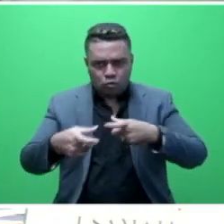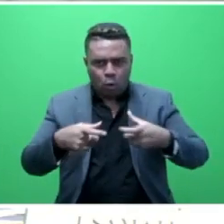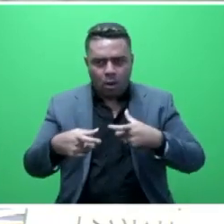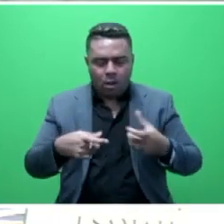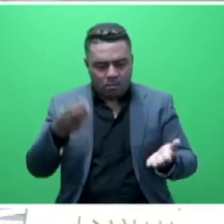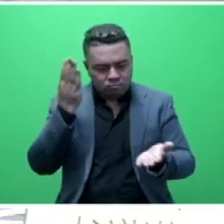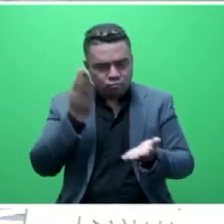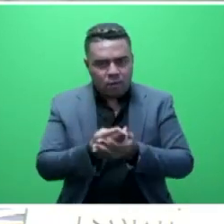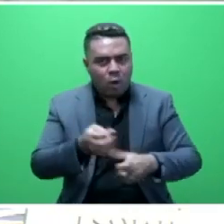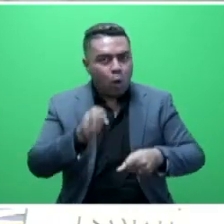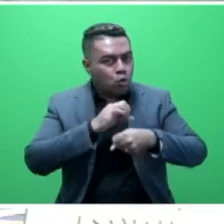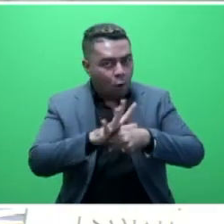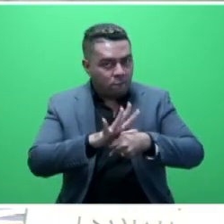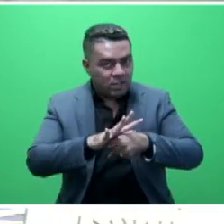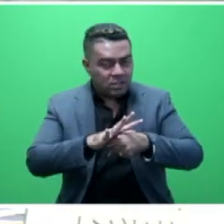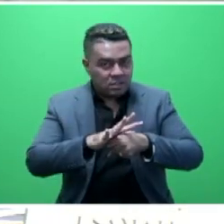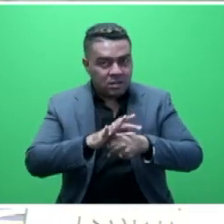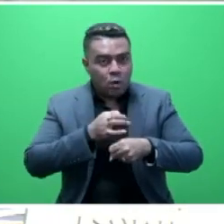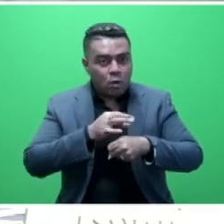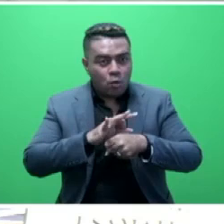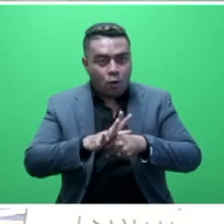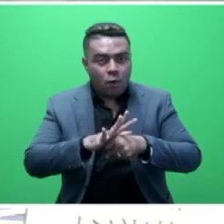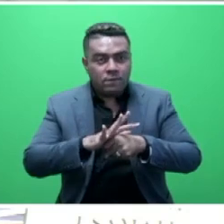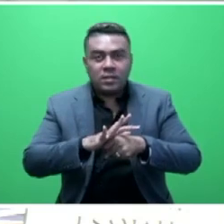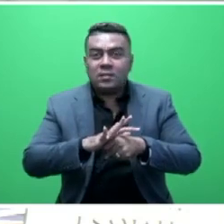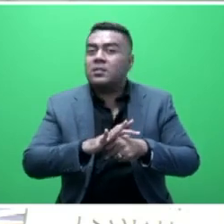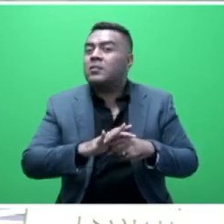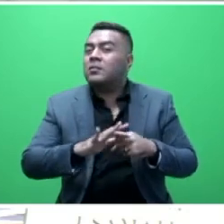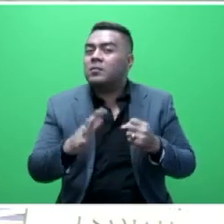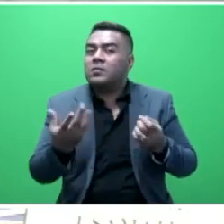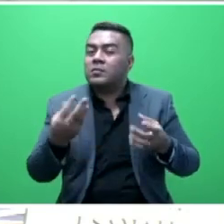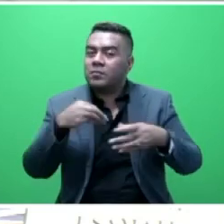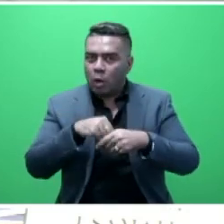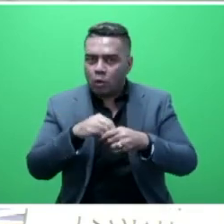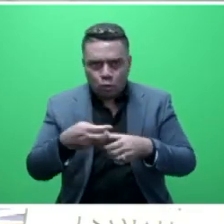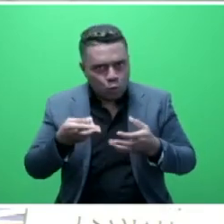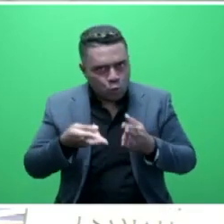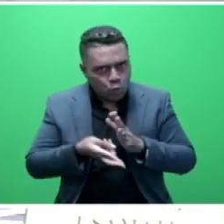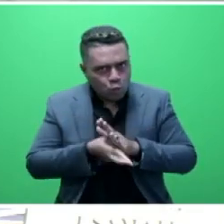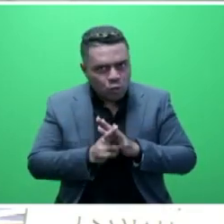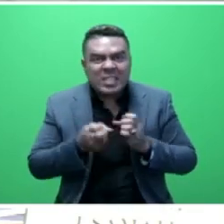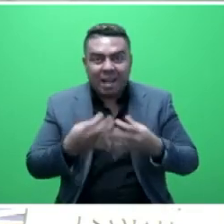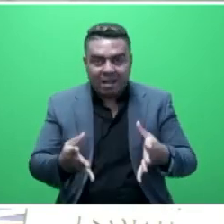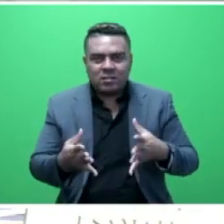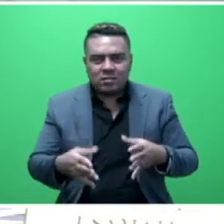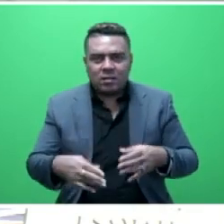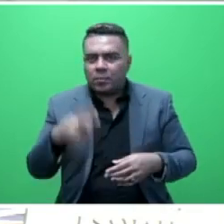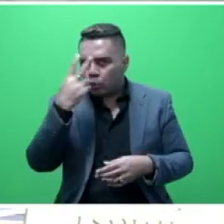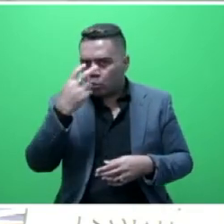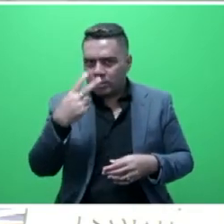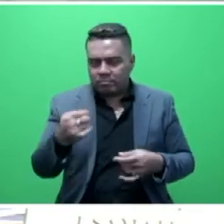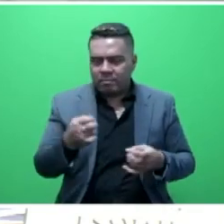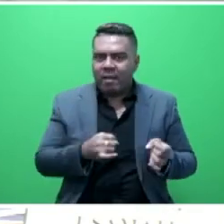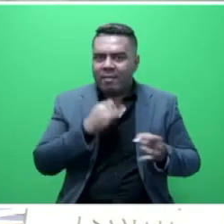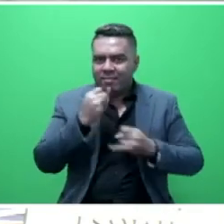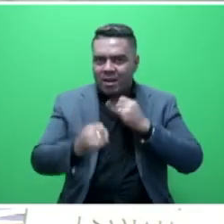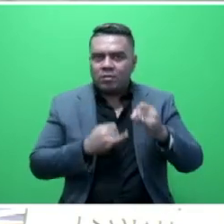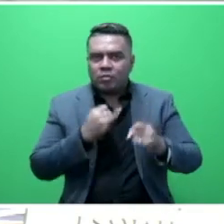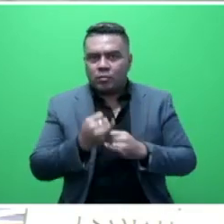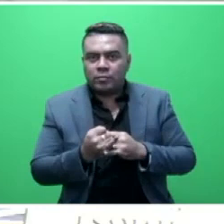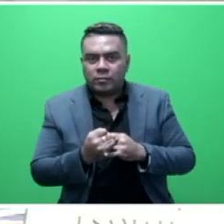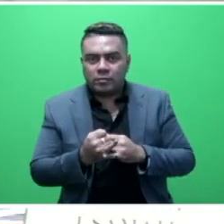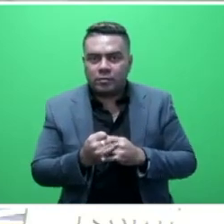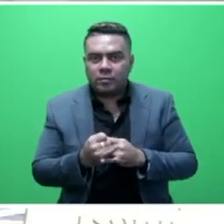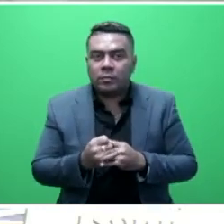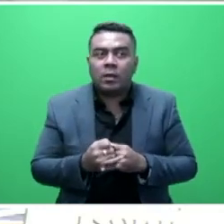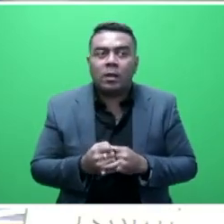record of COVID containment to restart international tourism. For those good reasons, the United Kingdom recently